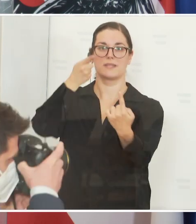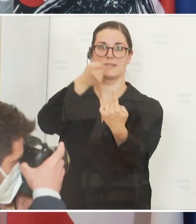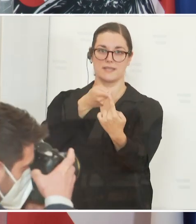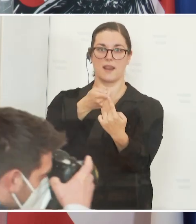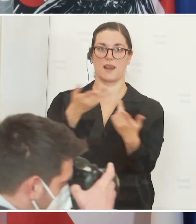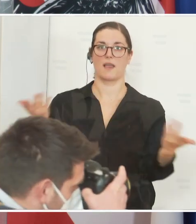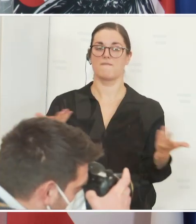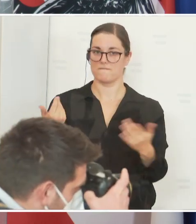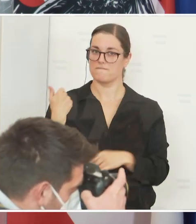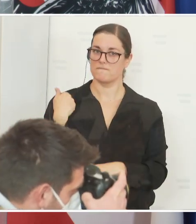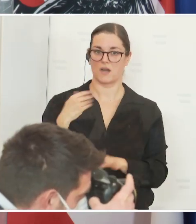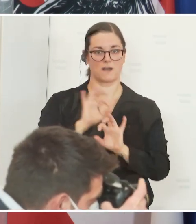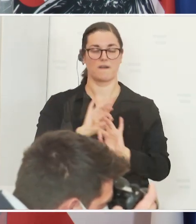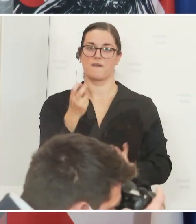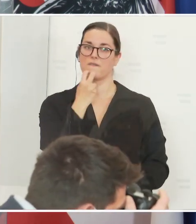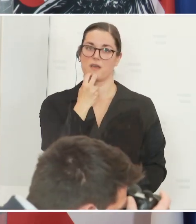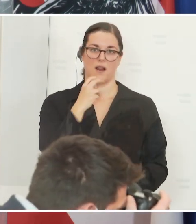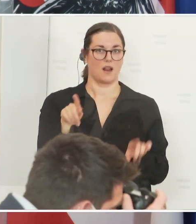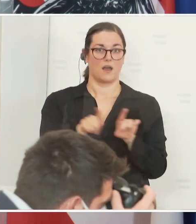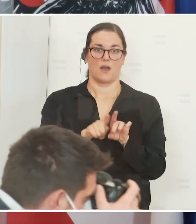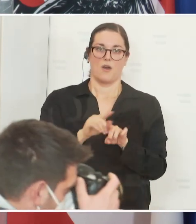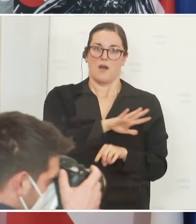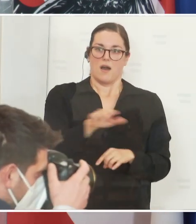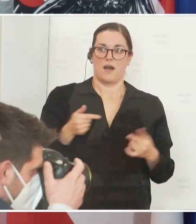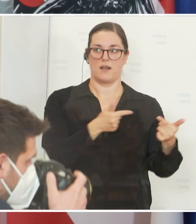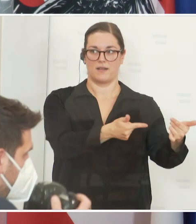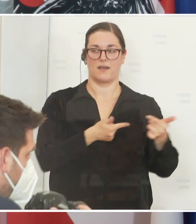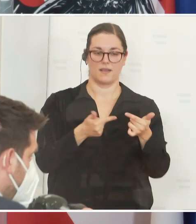to involve all stakeholders to try